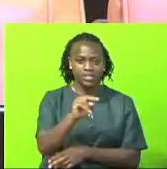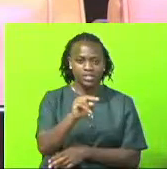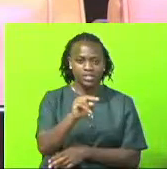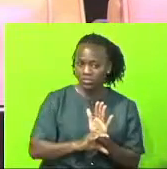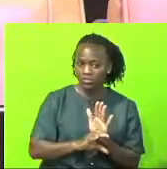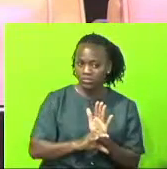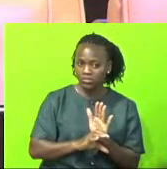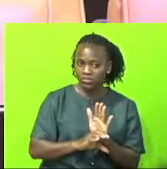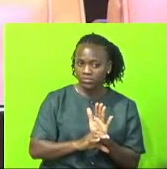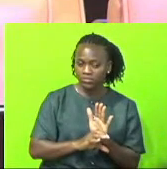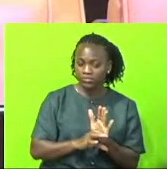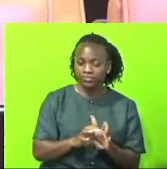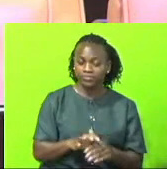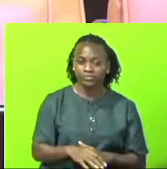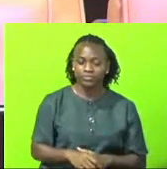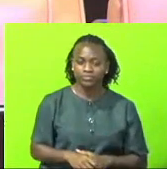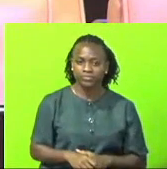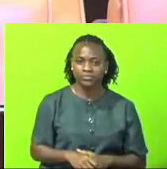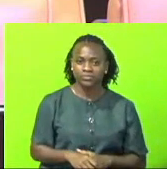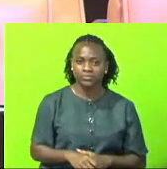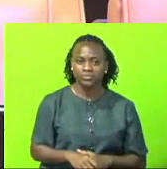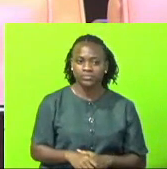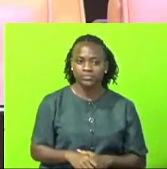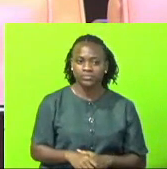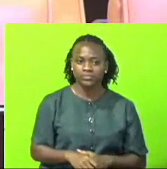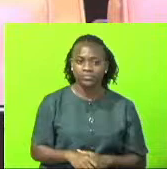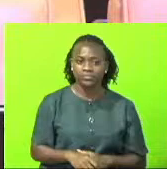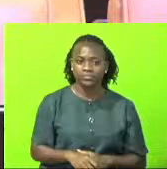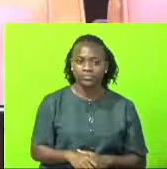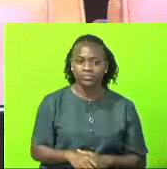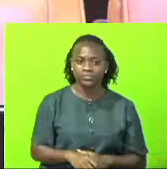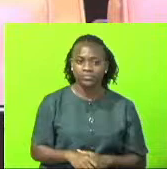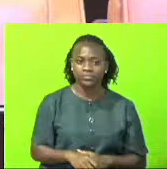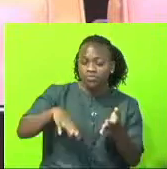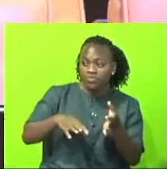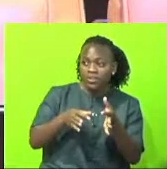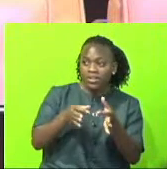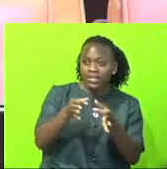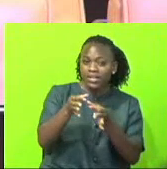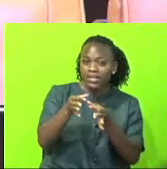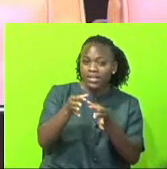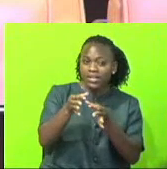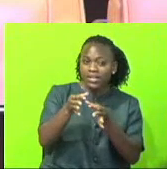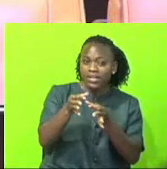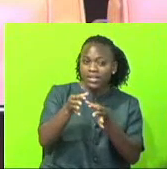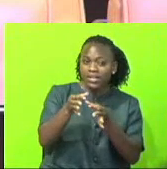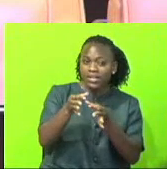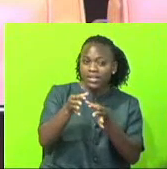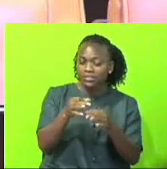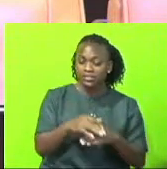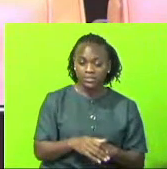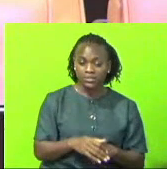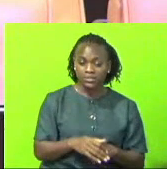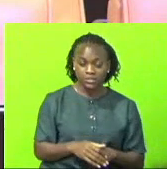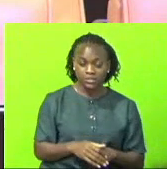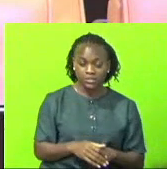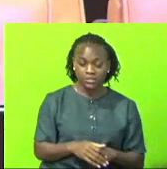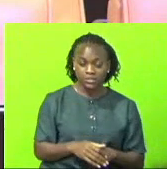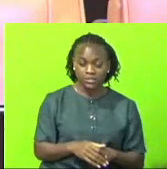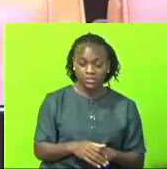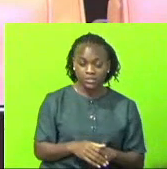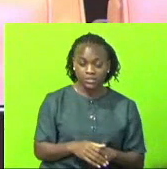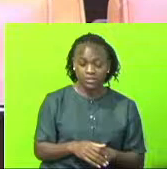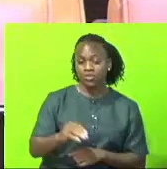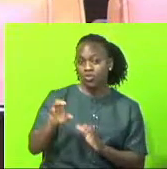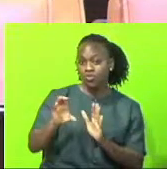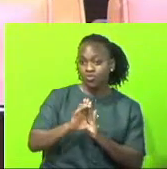he conveniently omits to interpret the entirety of the NPP constitution as a whole. He